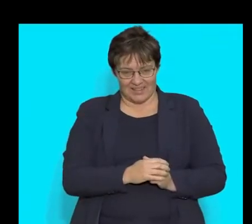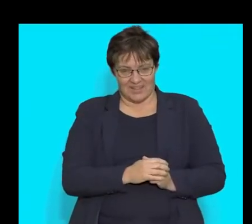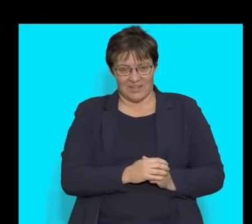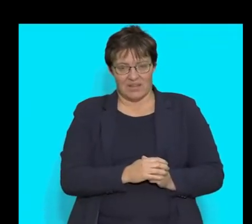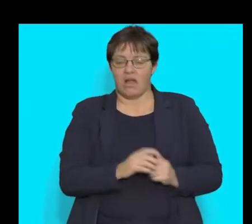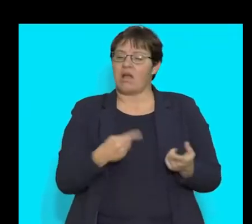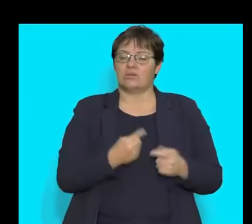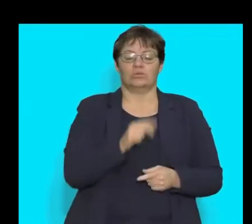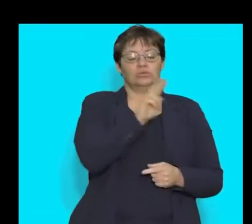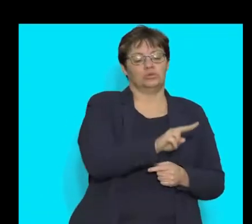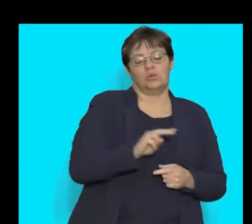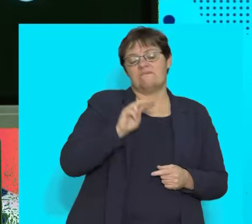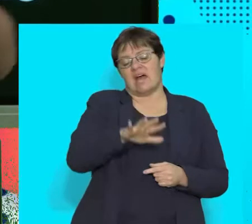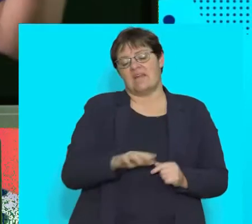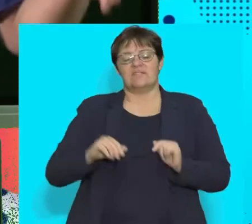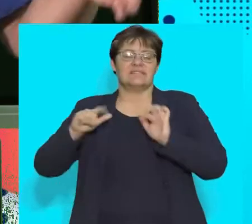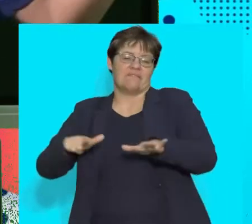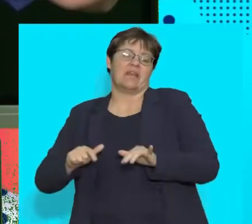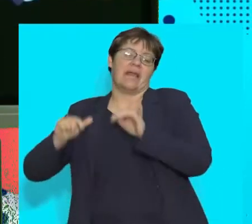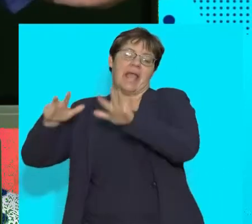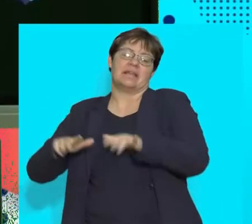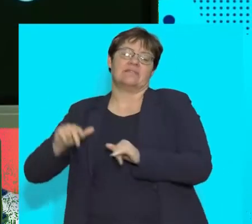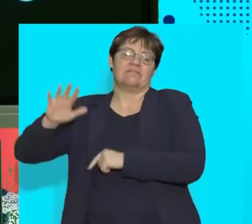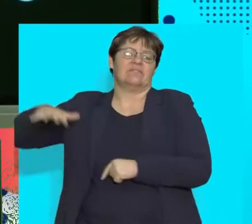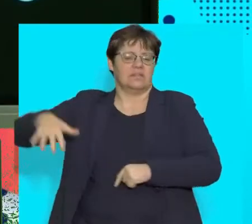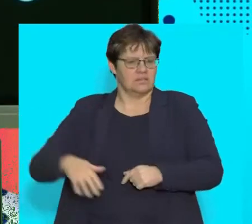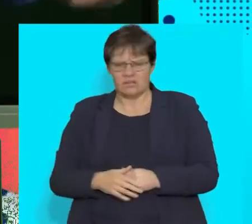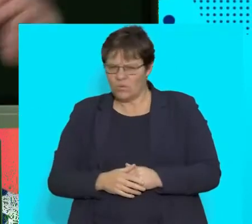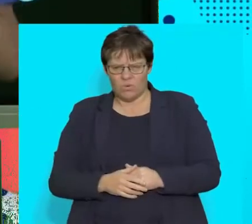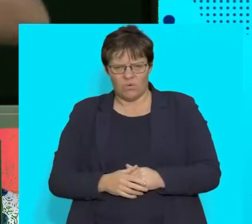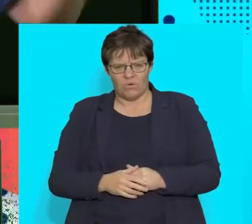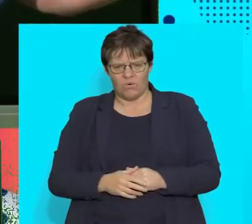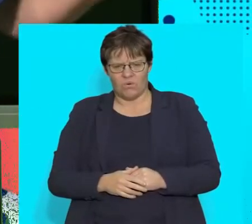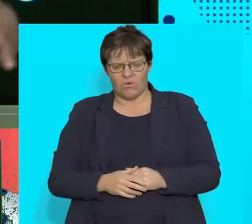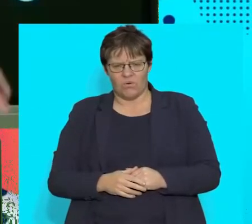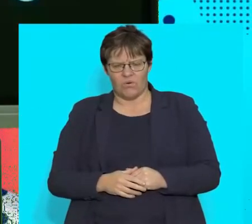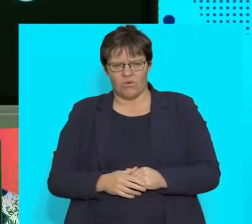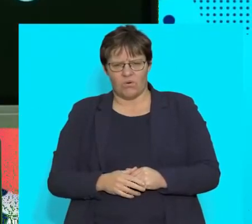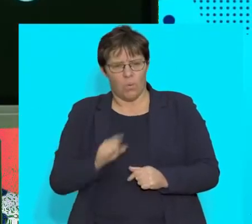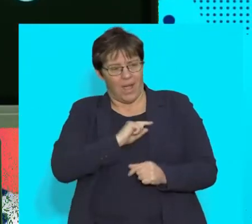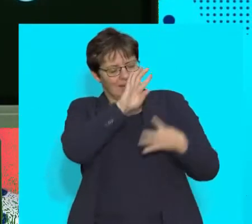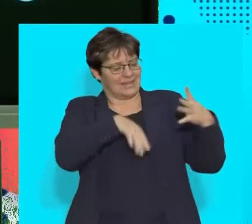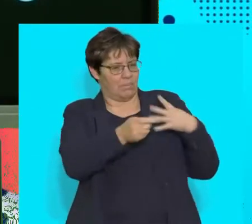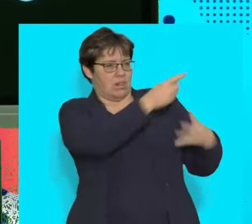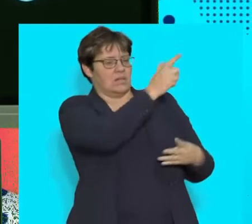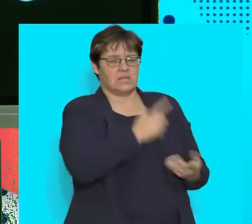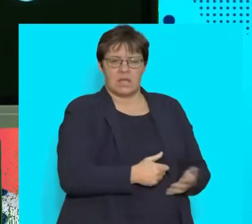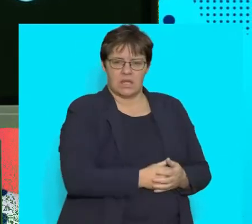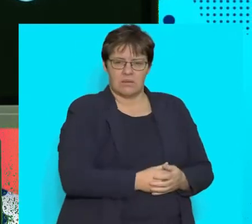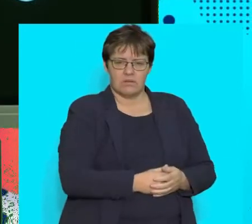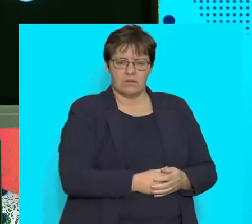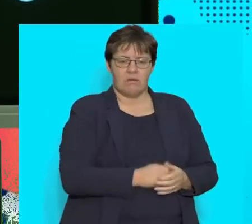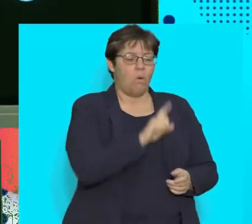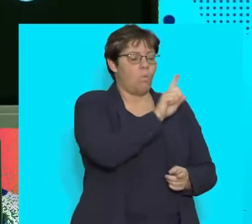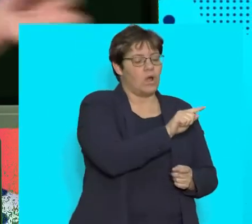So you can't go 2, 5, 7, 8, 15, just because that's what the numbers in the table are. If it was 1